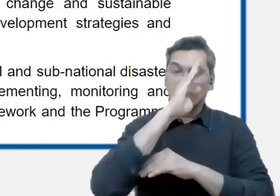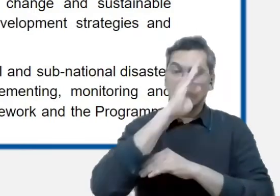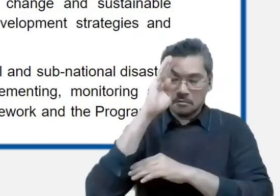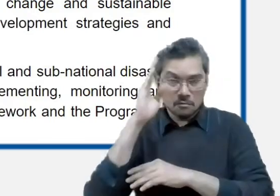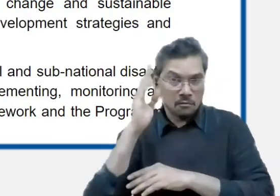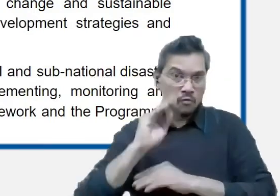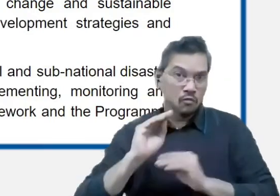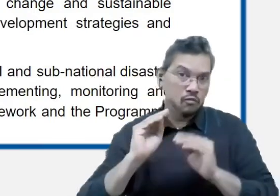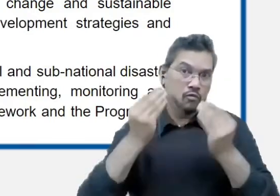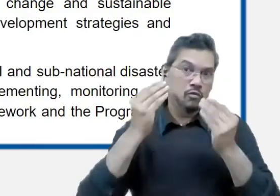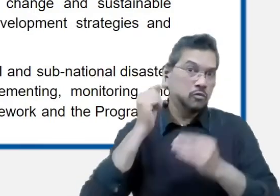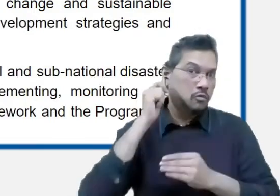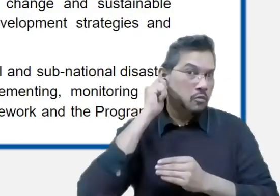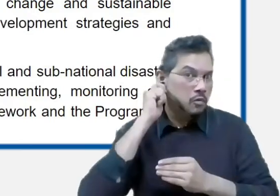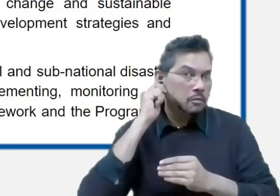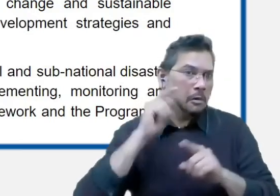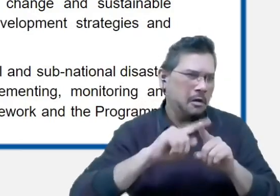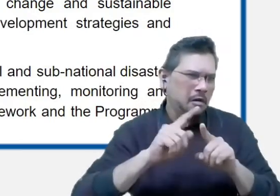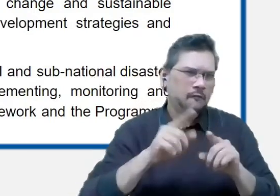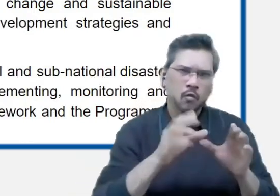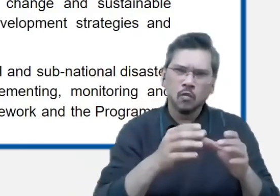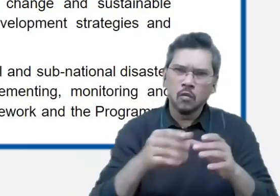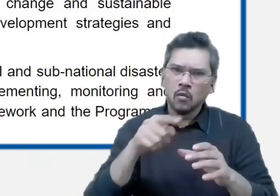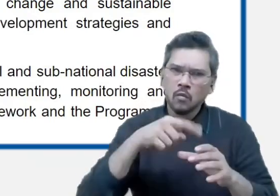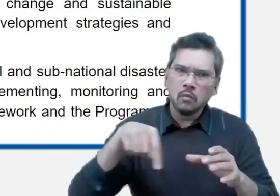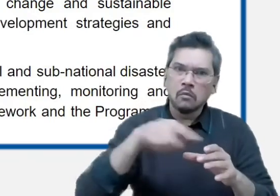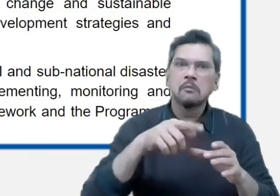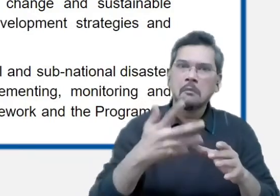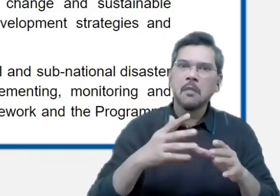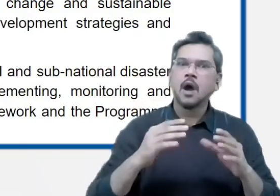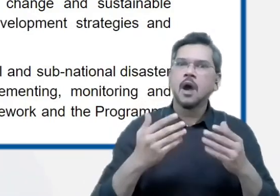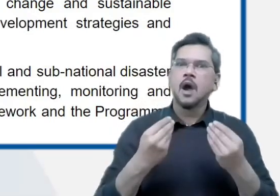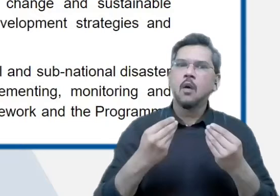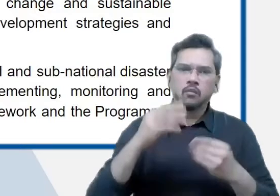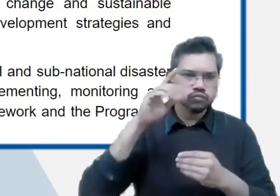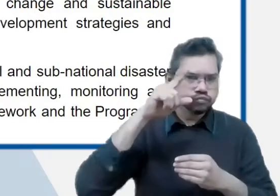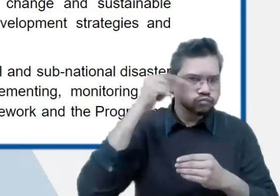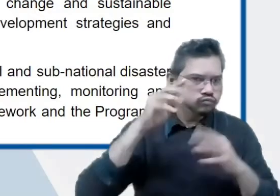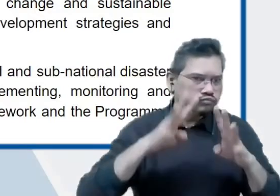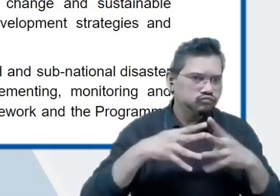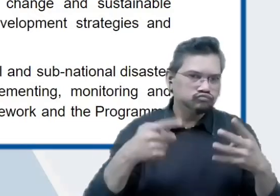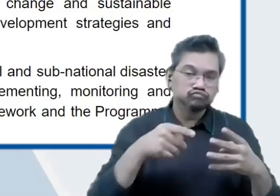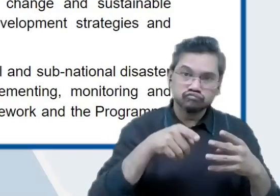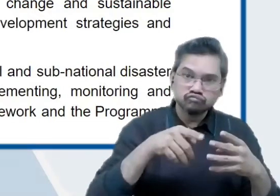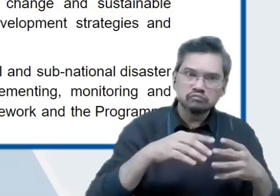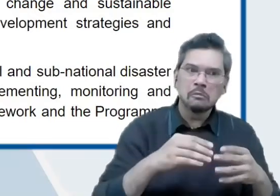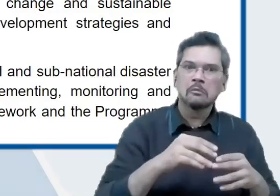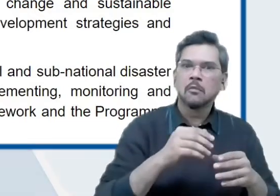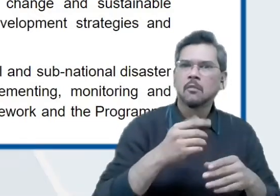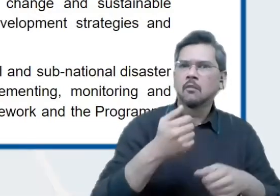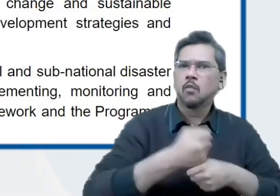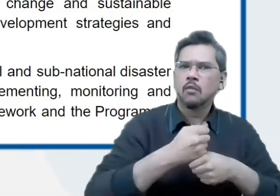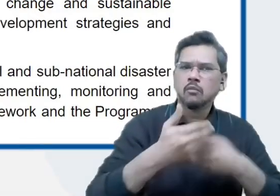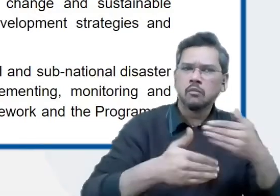implementing the Sendai framework, as well as regional, sub-regional, national, and local disaster risk reduction programs